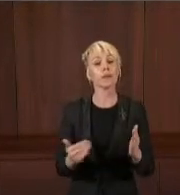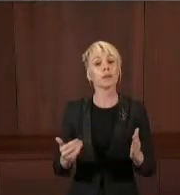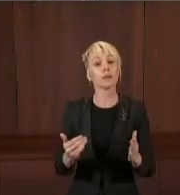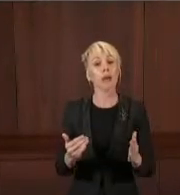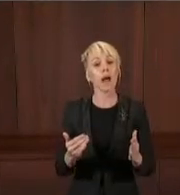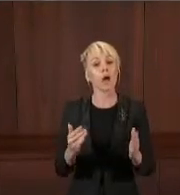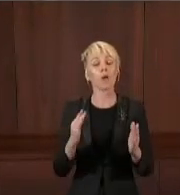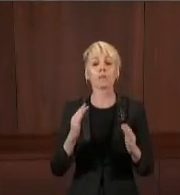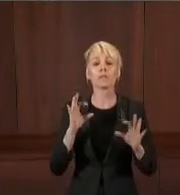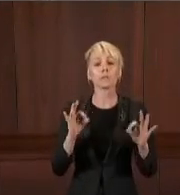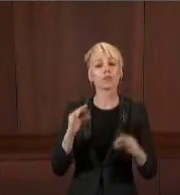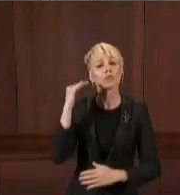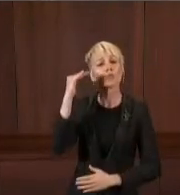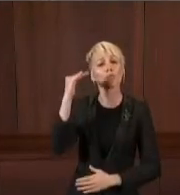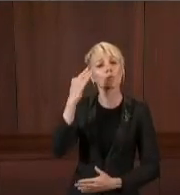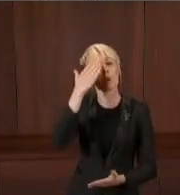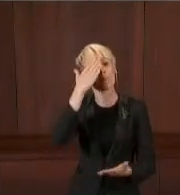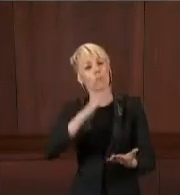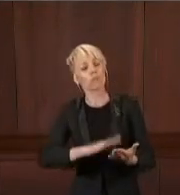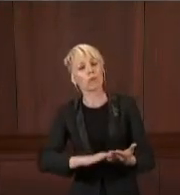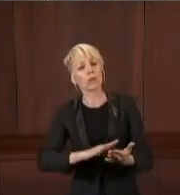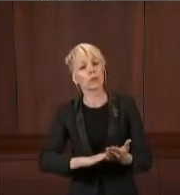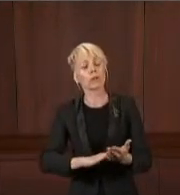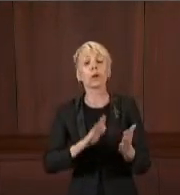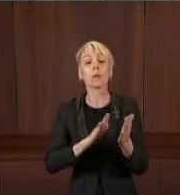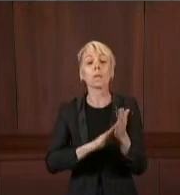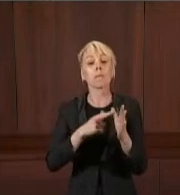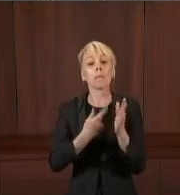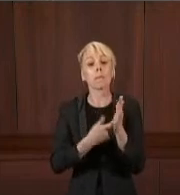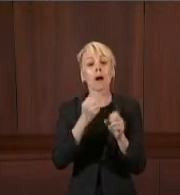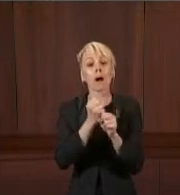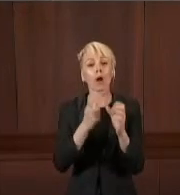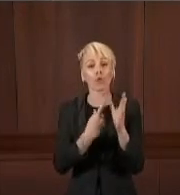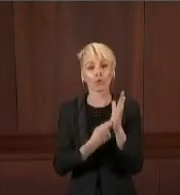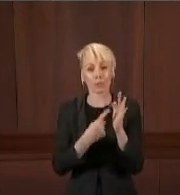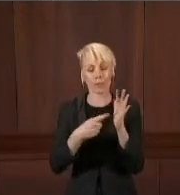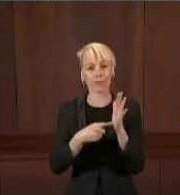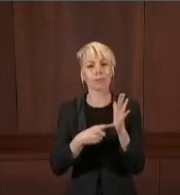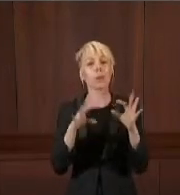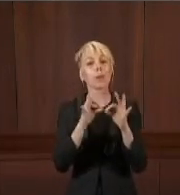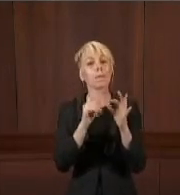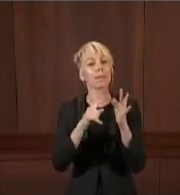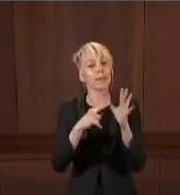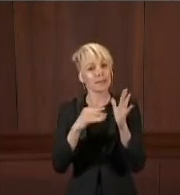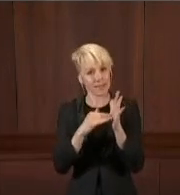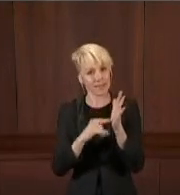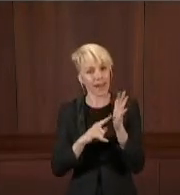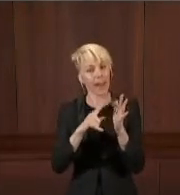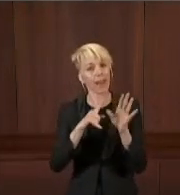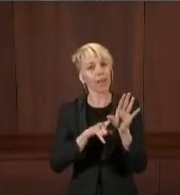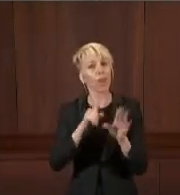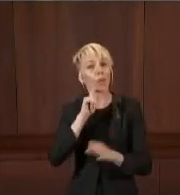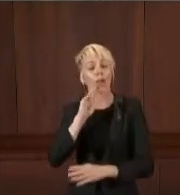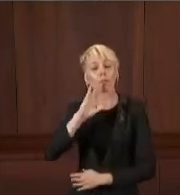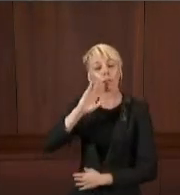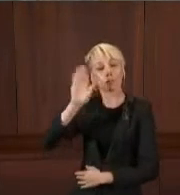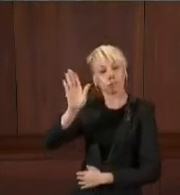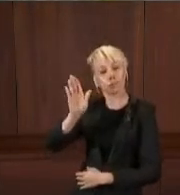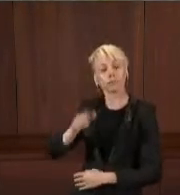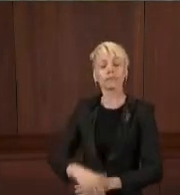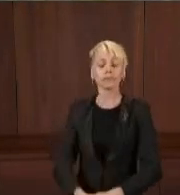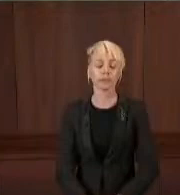I invite Her Excellency, the Honourable Margaret Beasley, Governor of New South Wales, to deliver her ANZAC Day address.